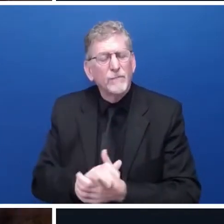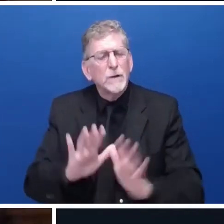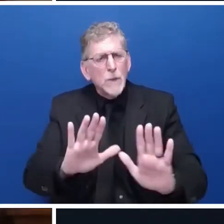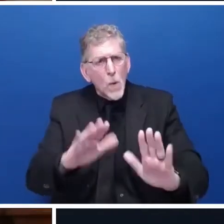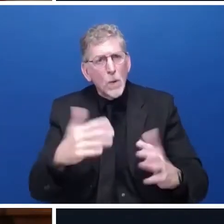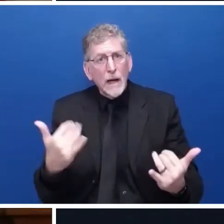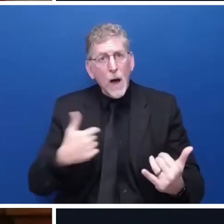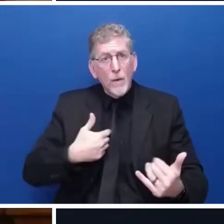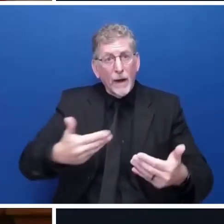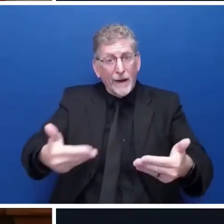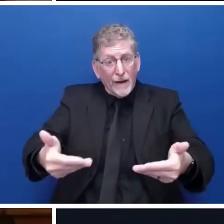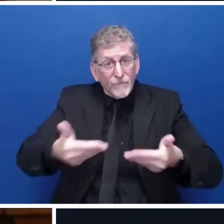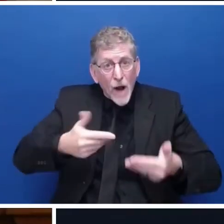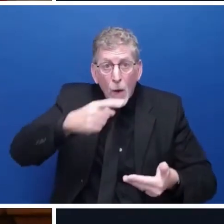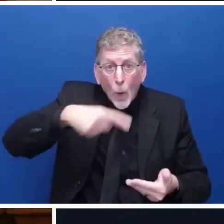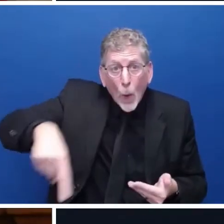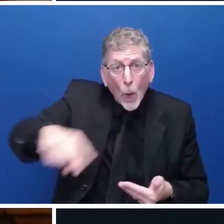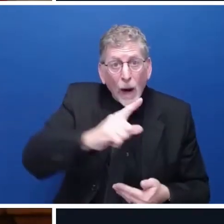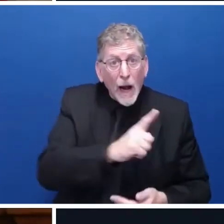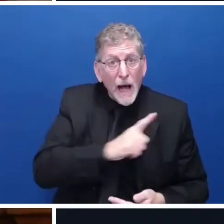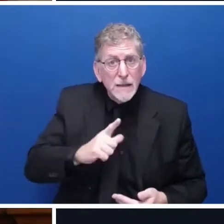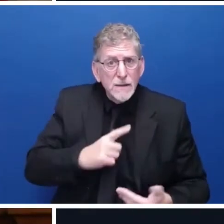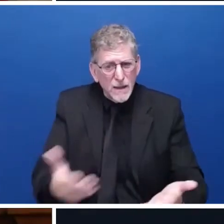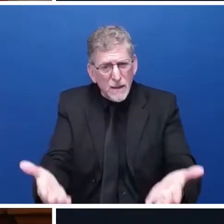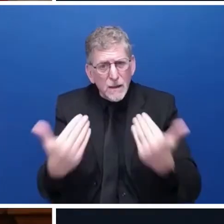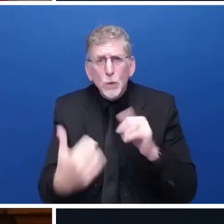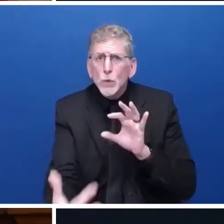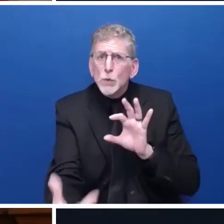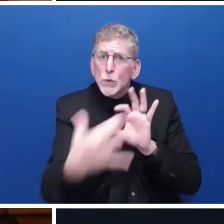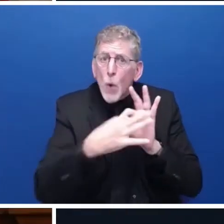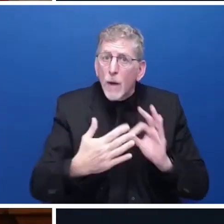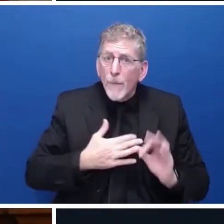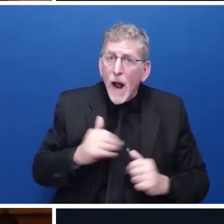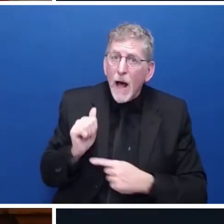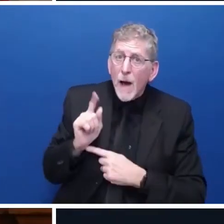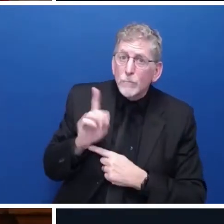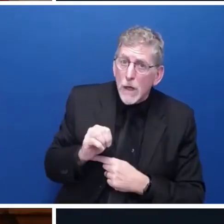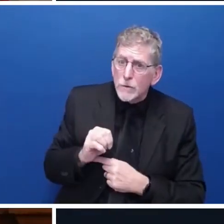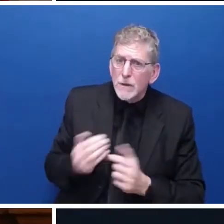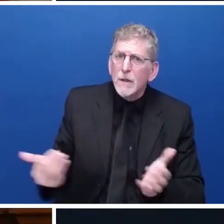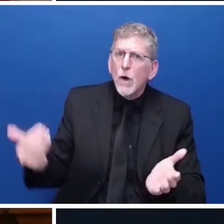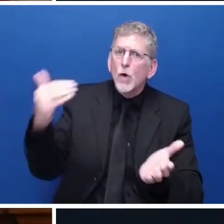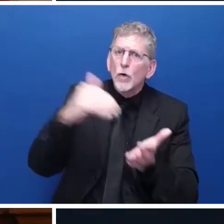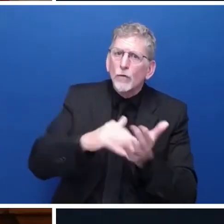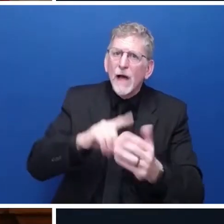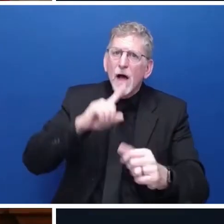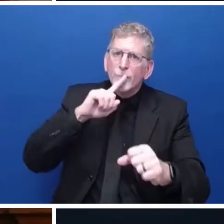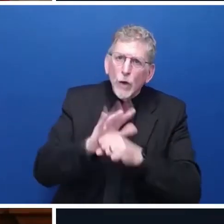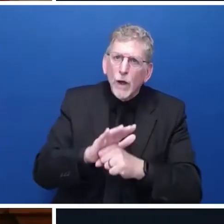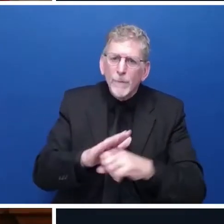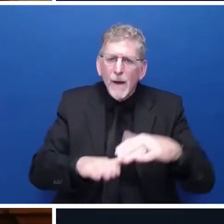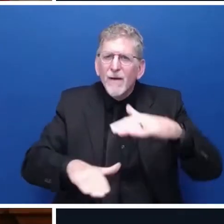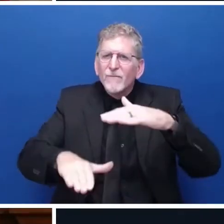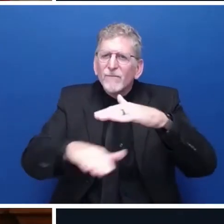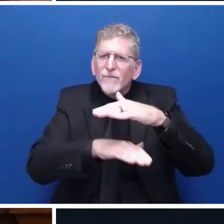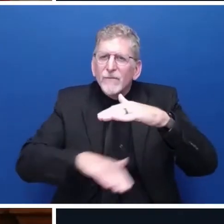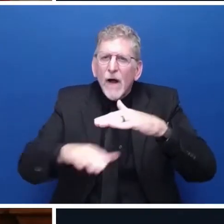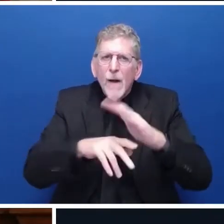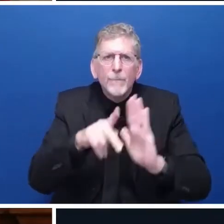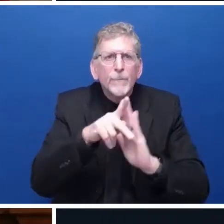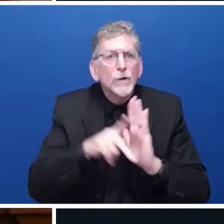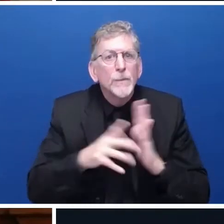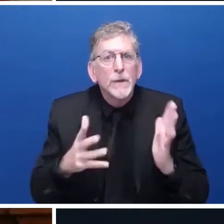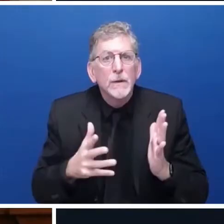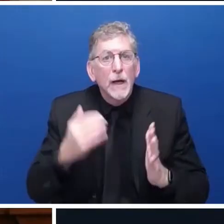principle. If you agree with this statement, then stand up and show your support. The first duty of